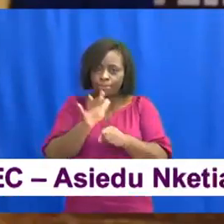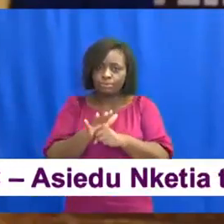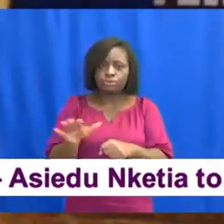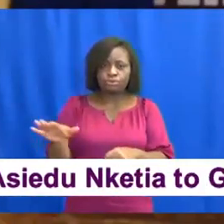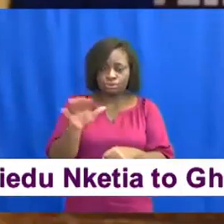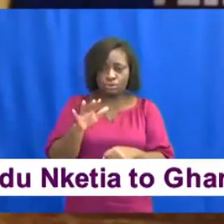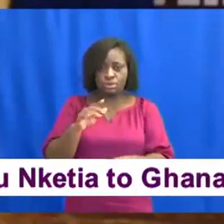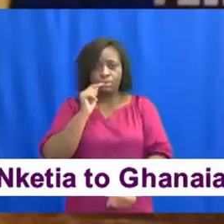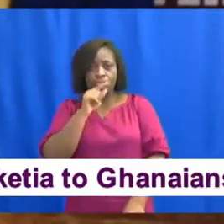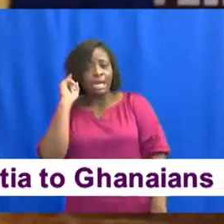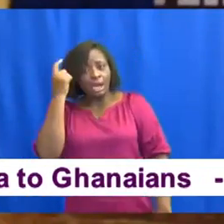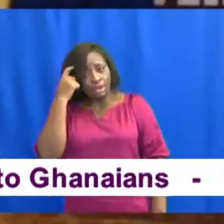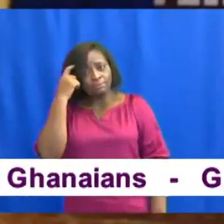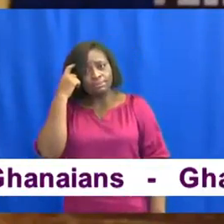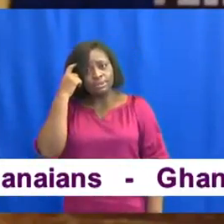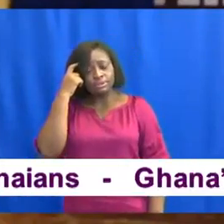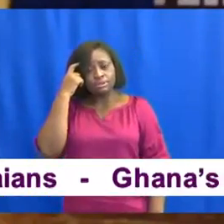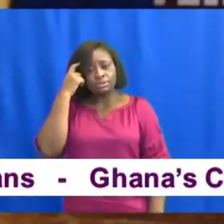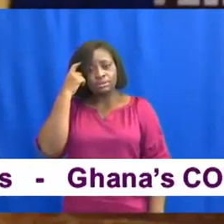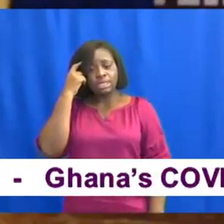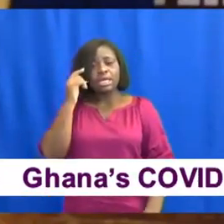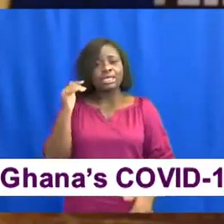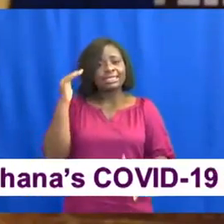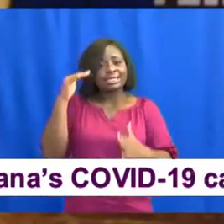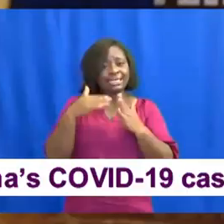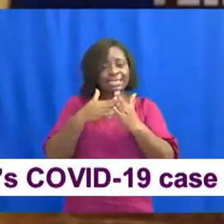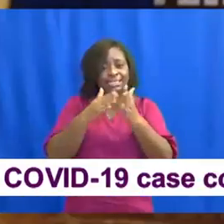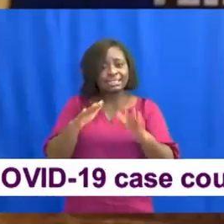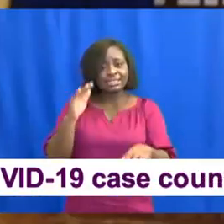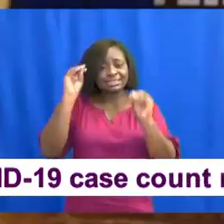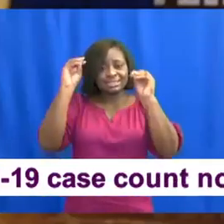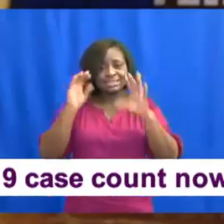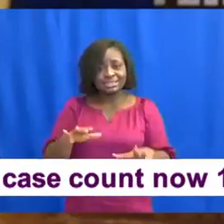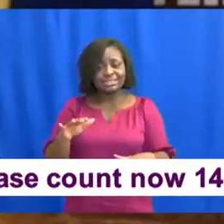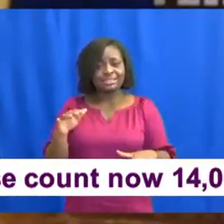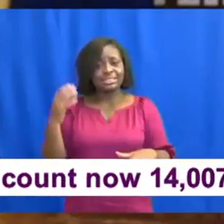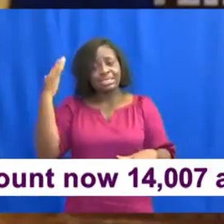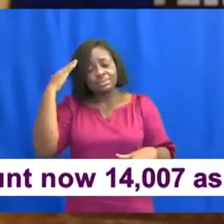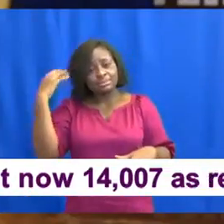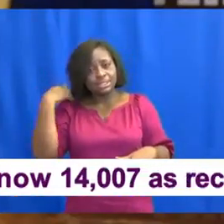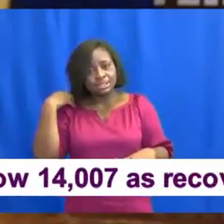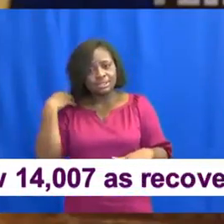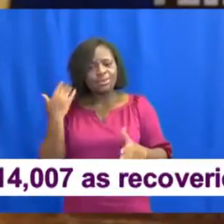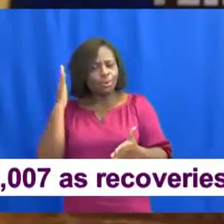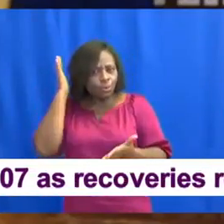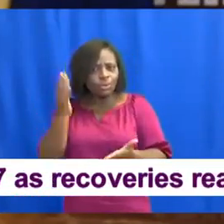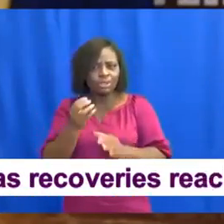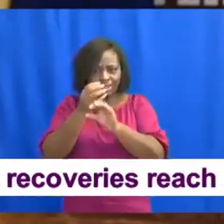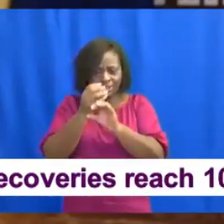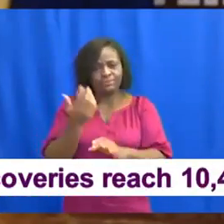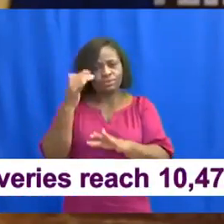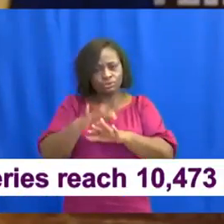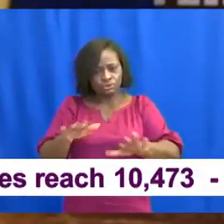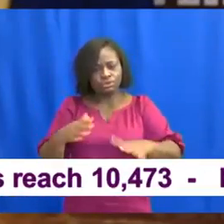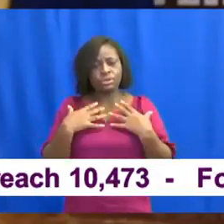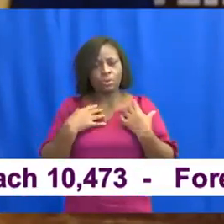in government amatolai unupai ke tole fe ba kwenye bi ojogba